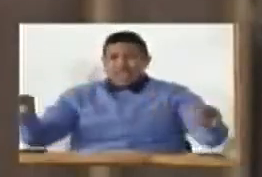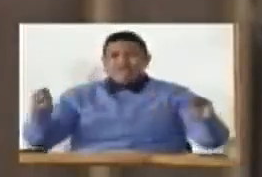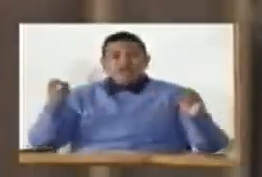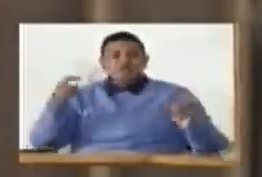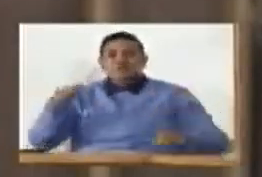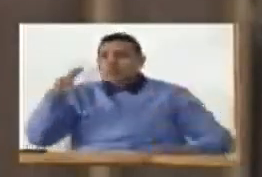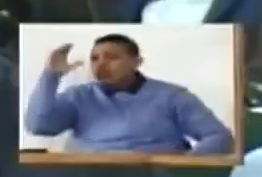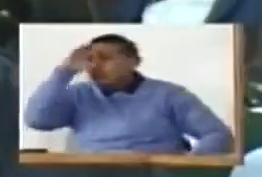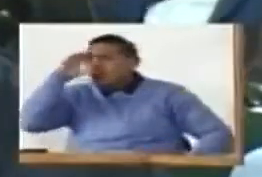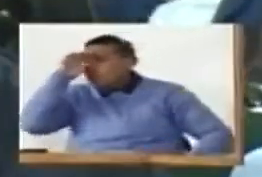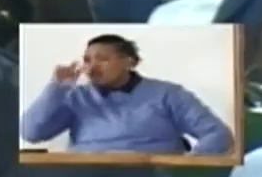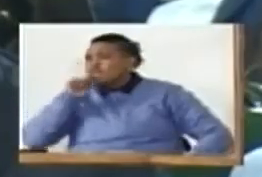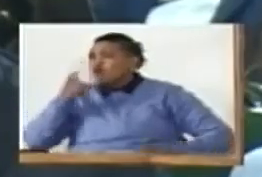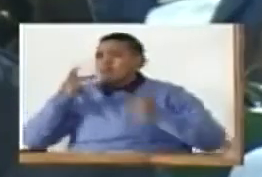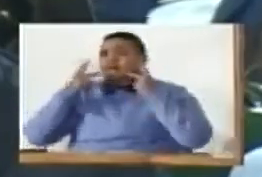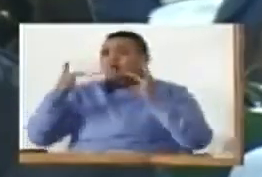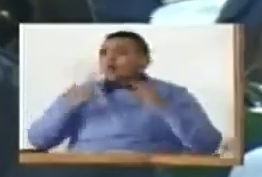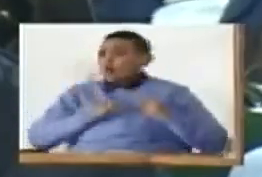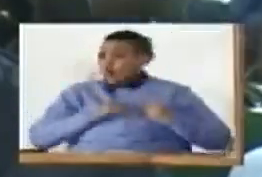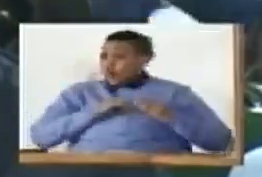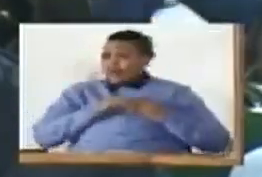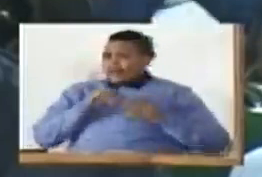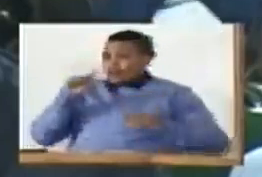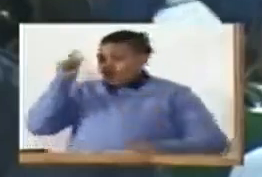or seek public ownership in government